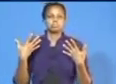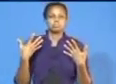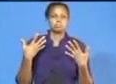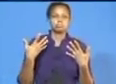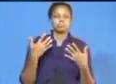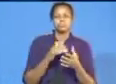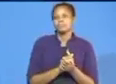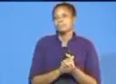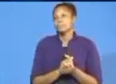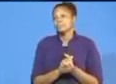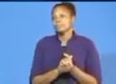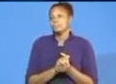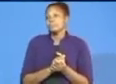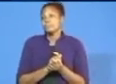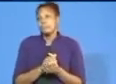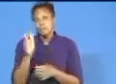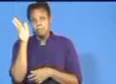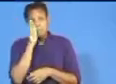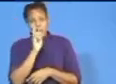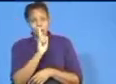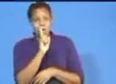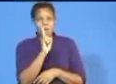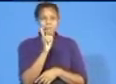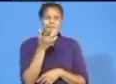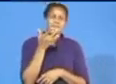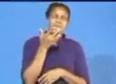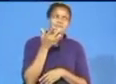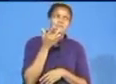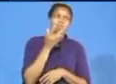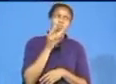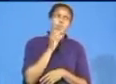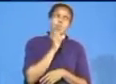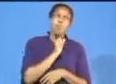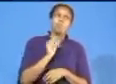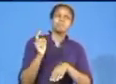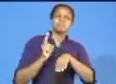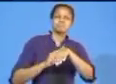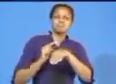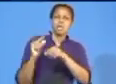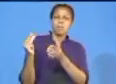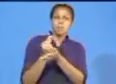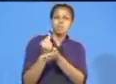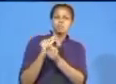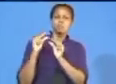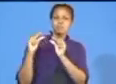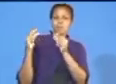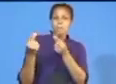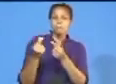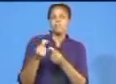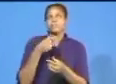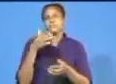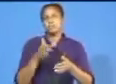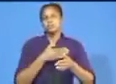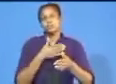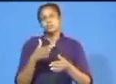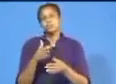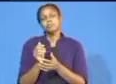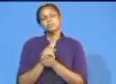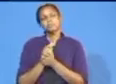I heard one of my favorite old-time gospel groups with a song that tickled